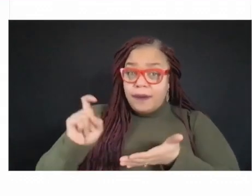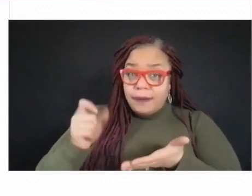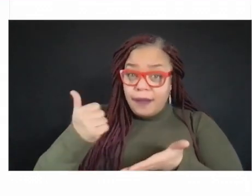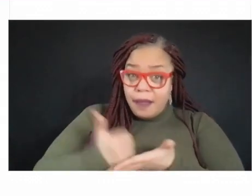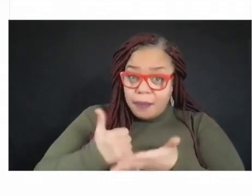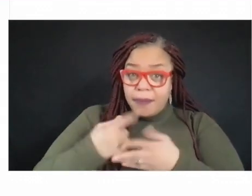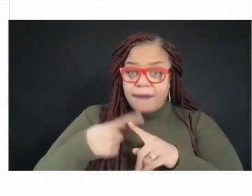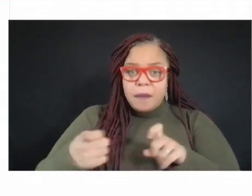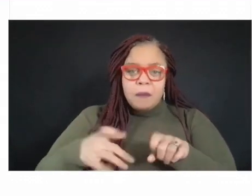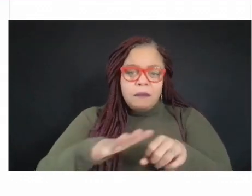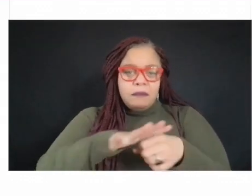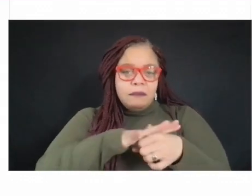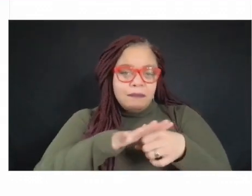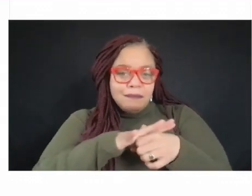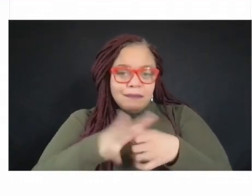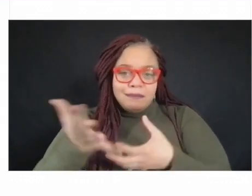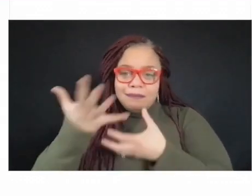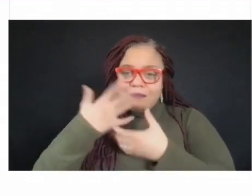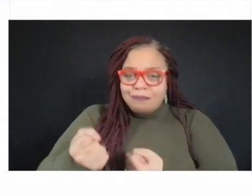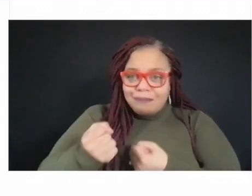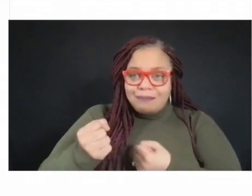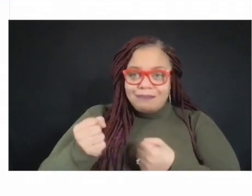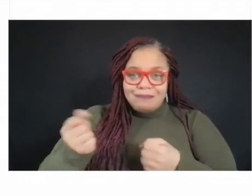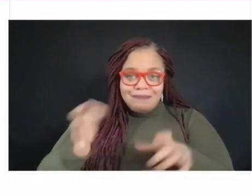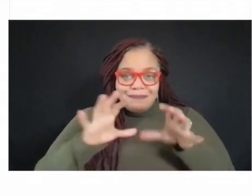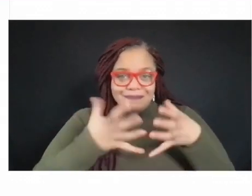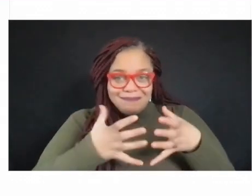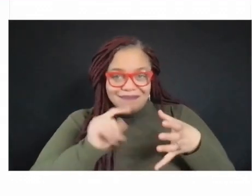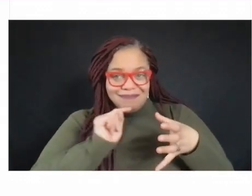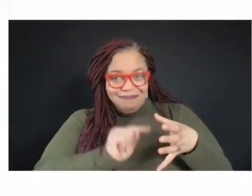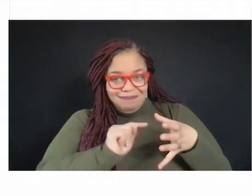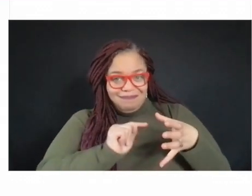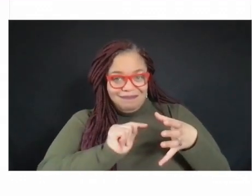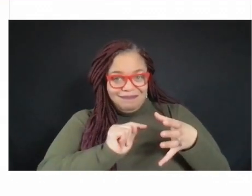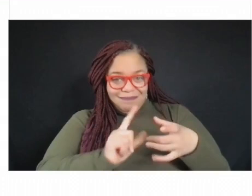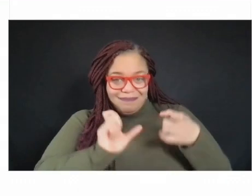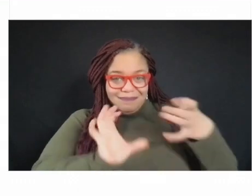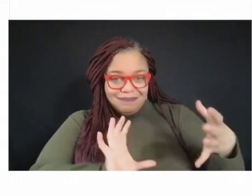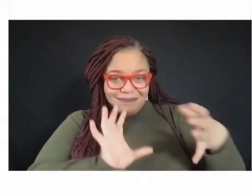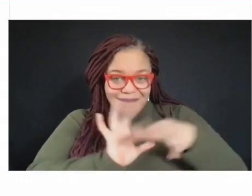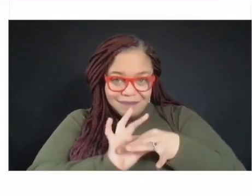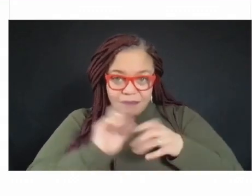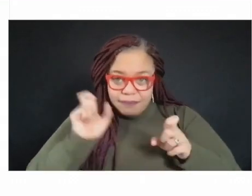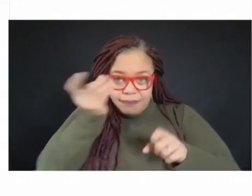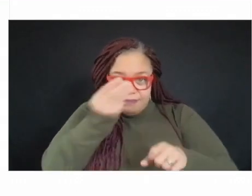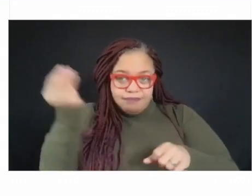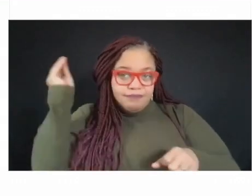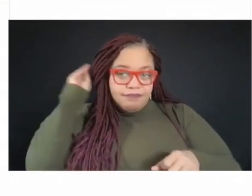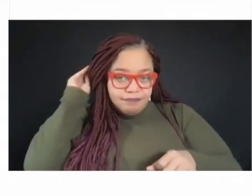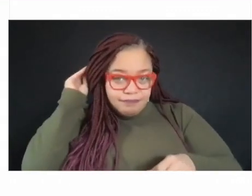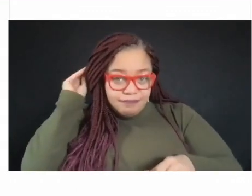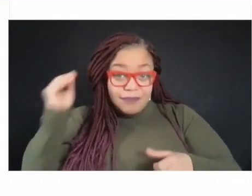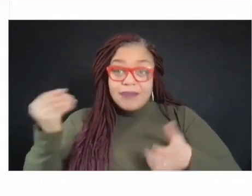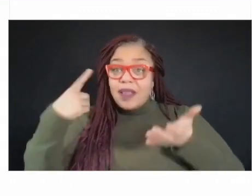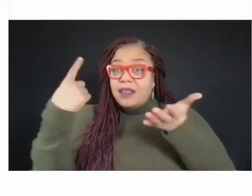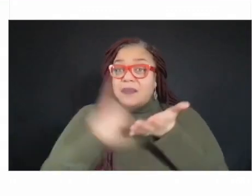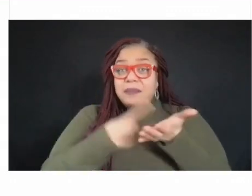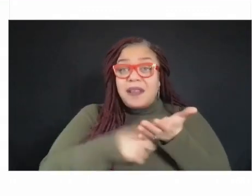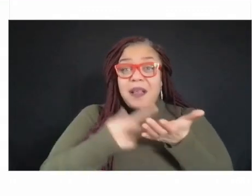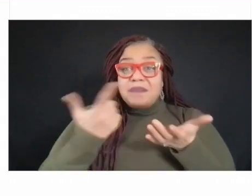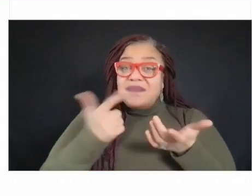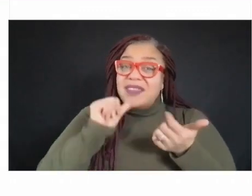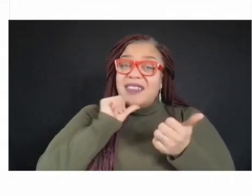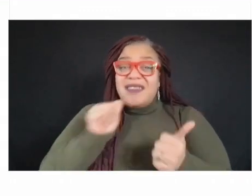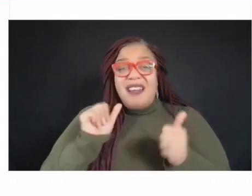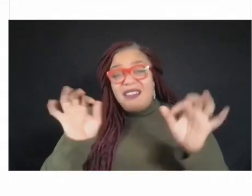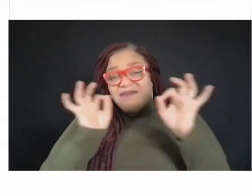something to keep in mind, I suppose, that sometimes it's not feasible to overcome a certain level of